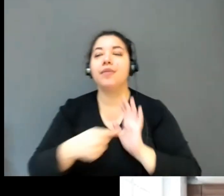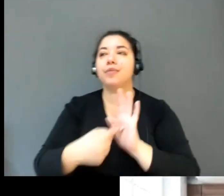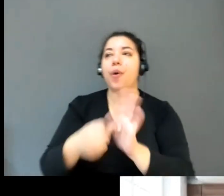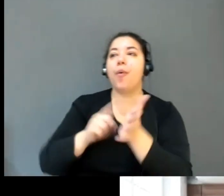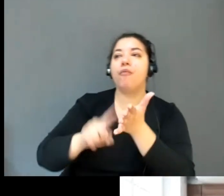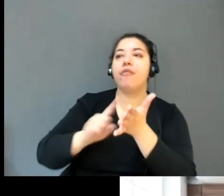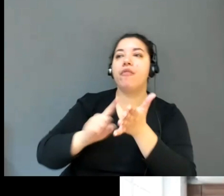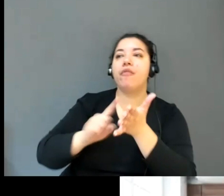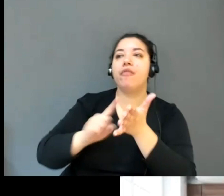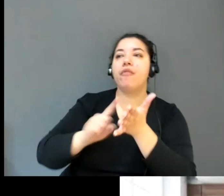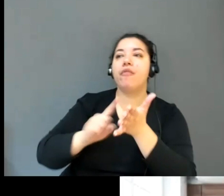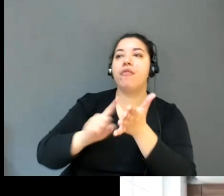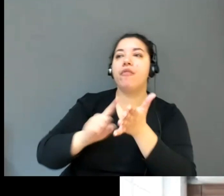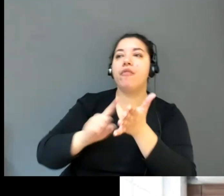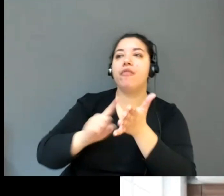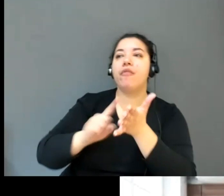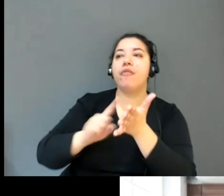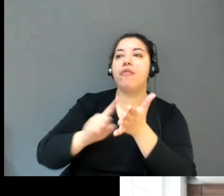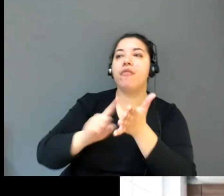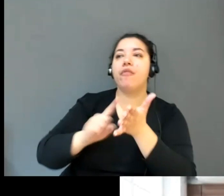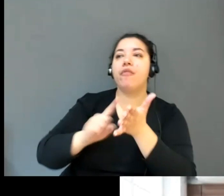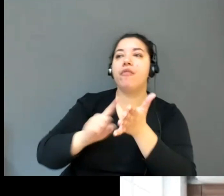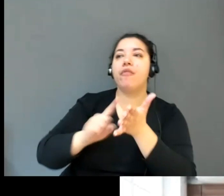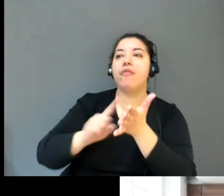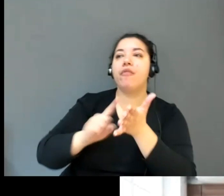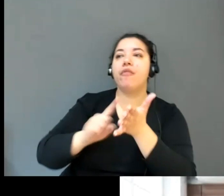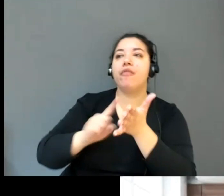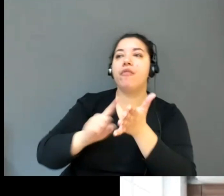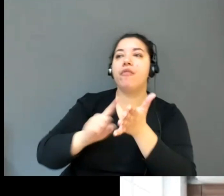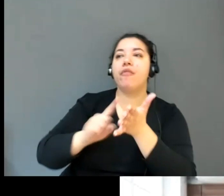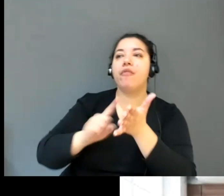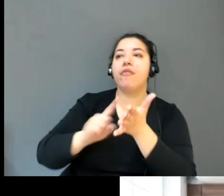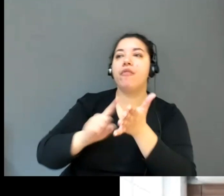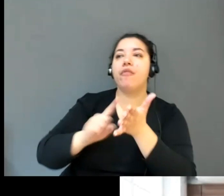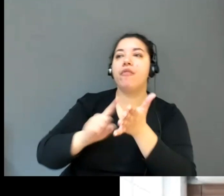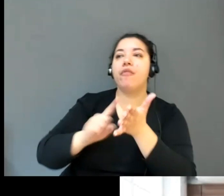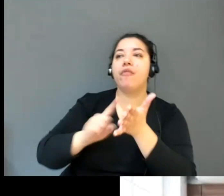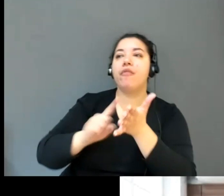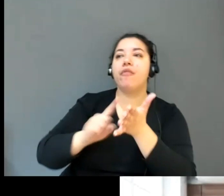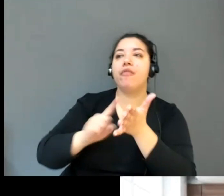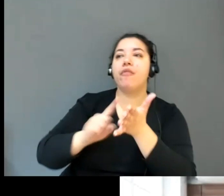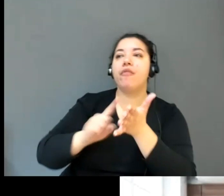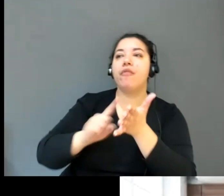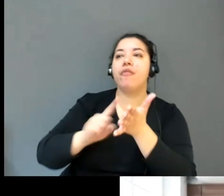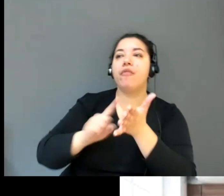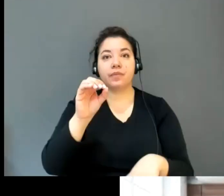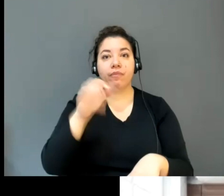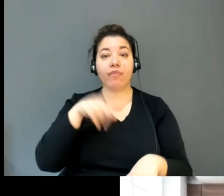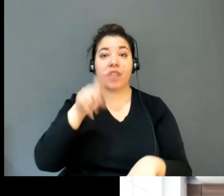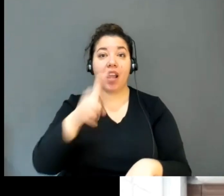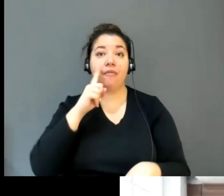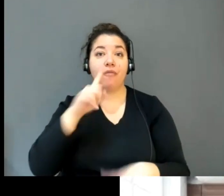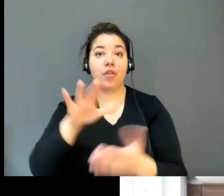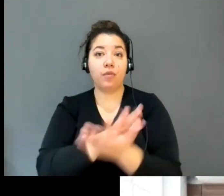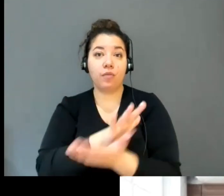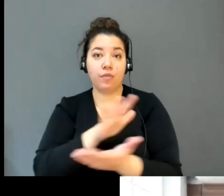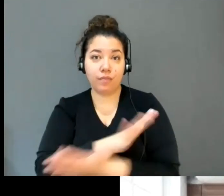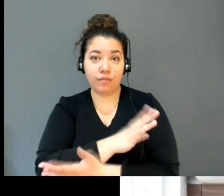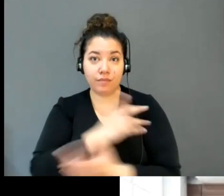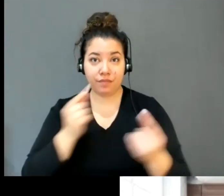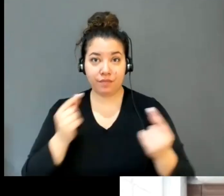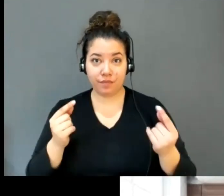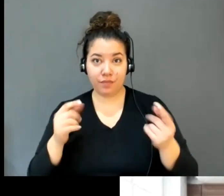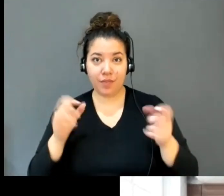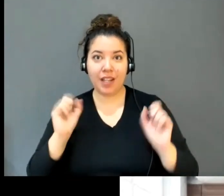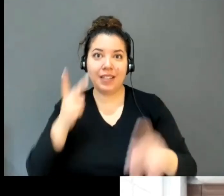like in the real world. So what I asked you to do on the worksheet is to visit Mr. Frieder's business website and